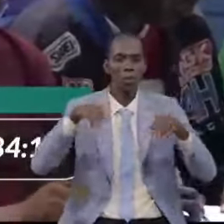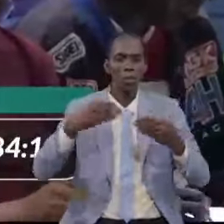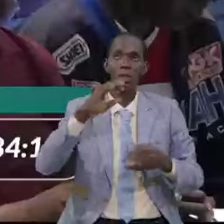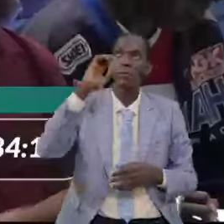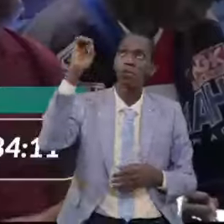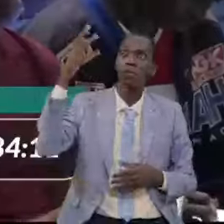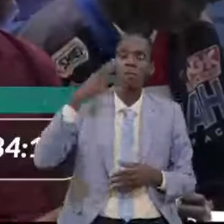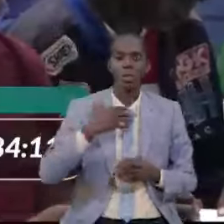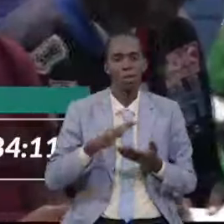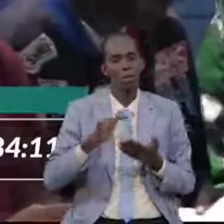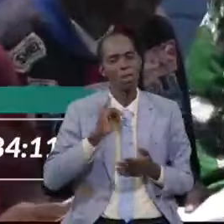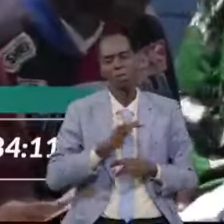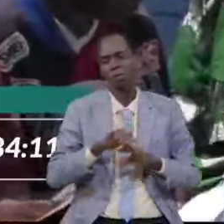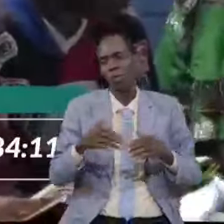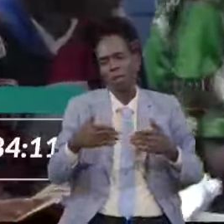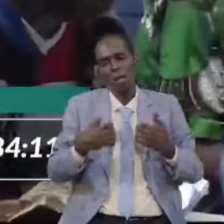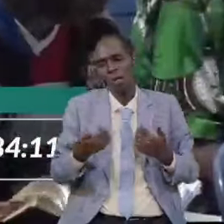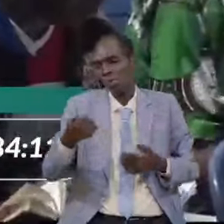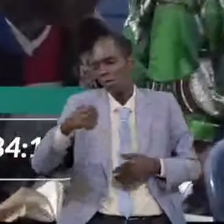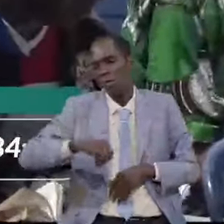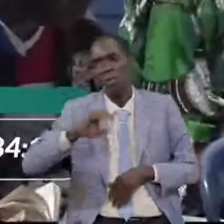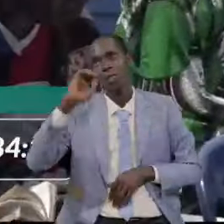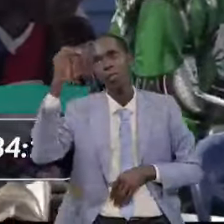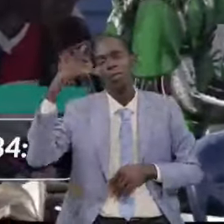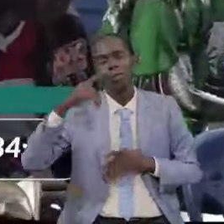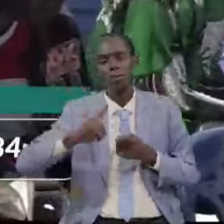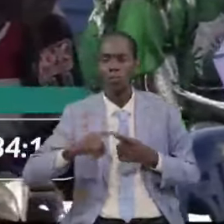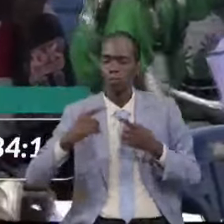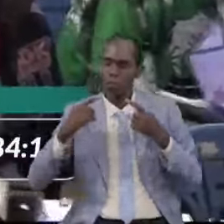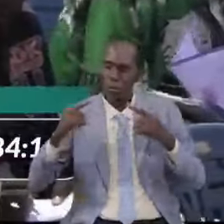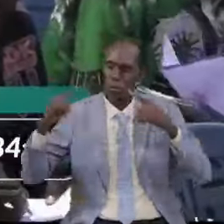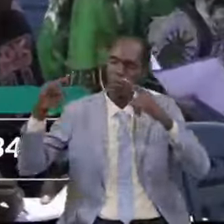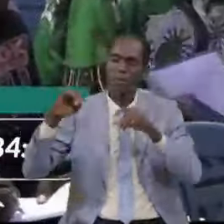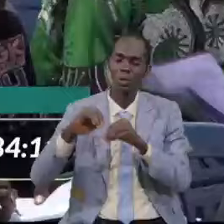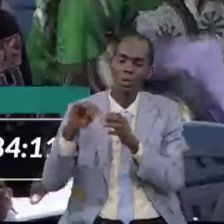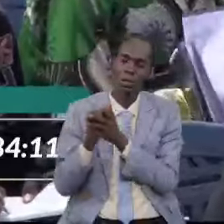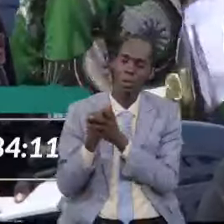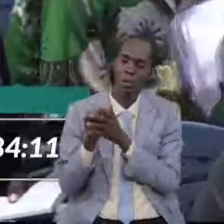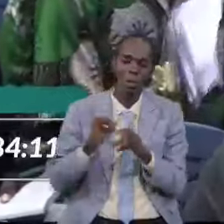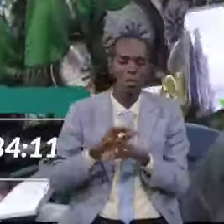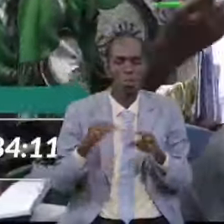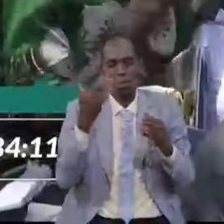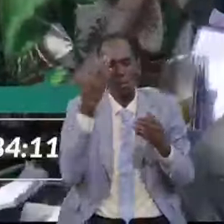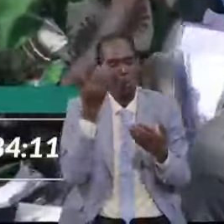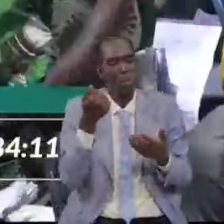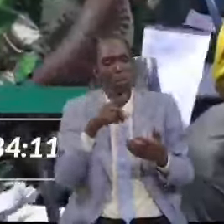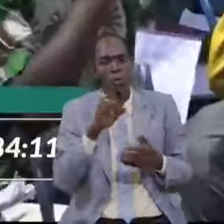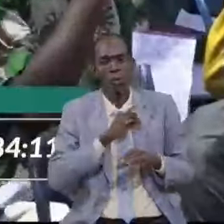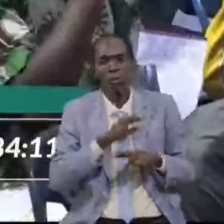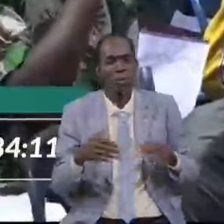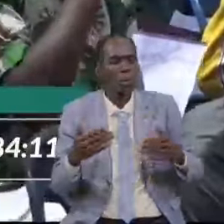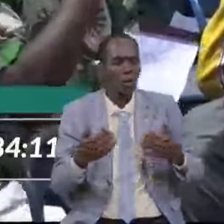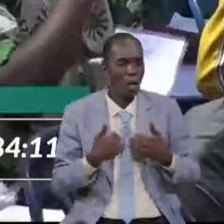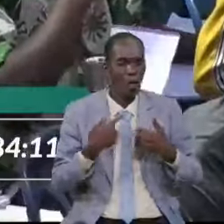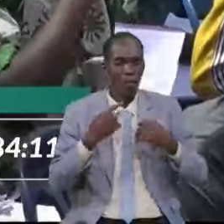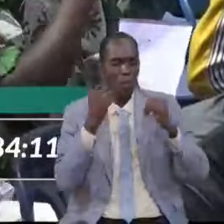or that open door and that opportunity. I don't have the connection. I don't have the long leg. I don't have the contact. Today, the